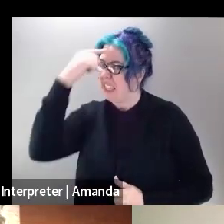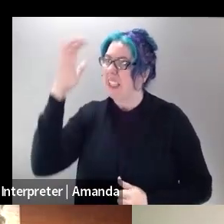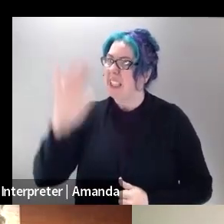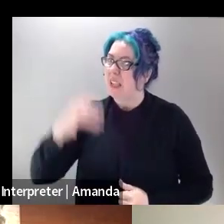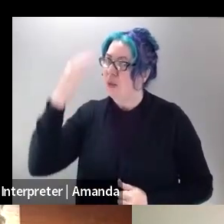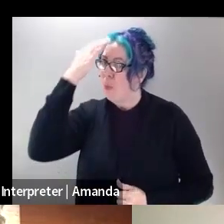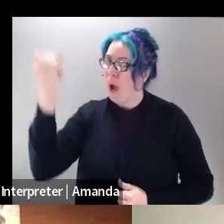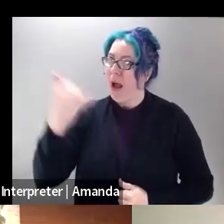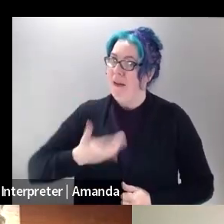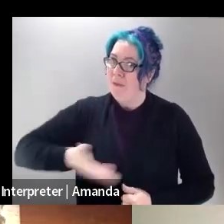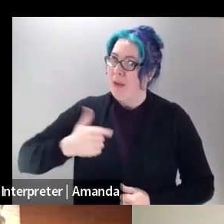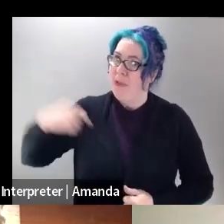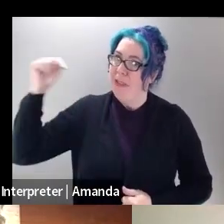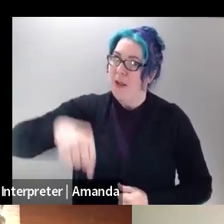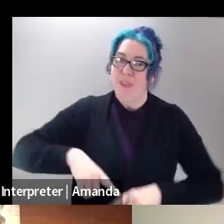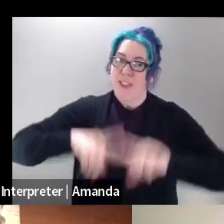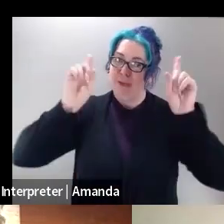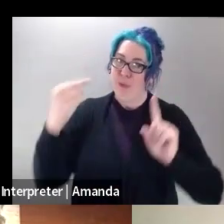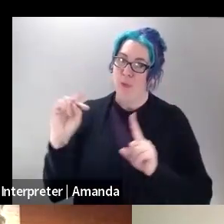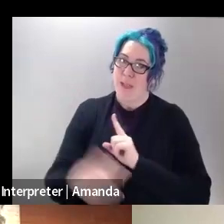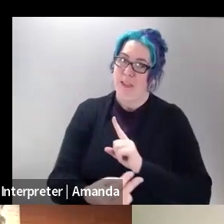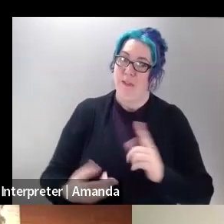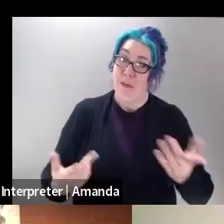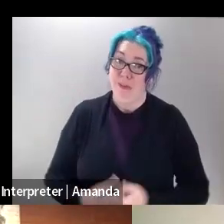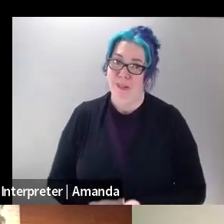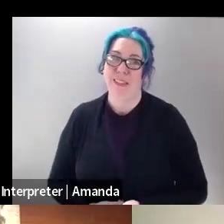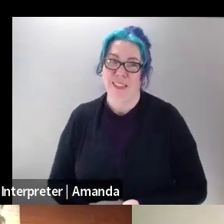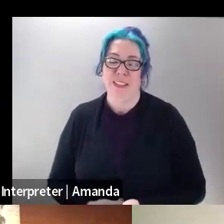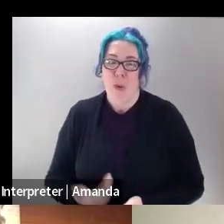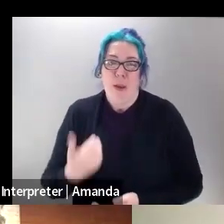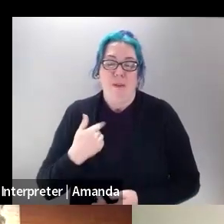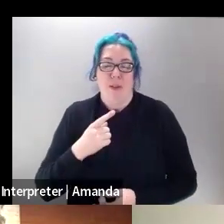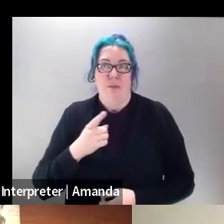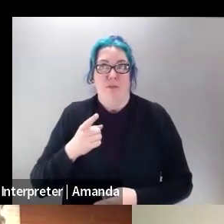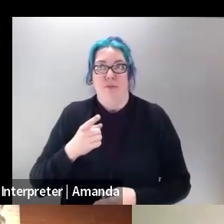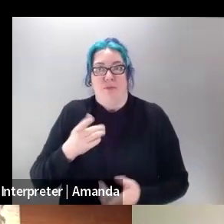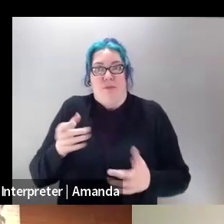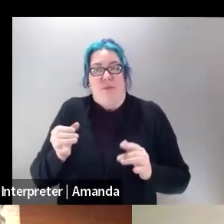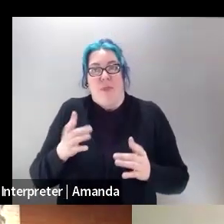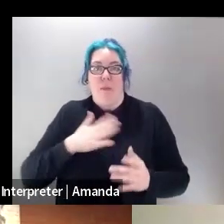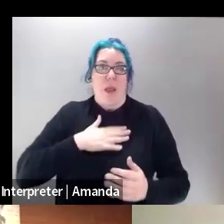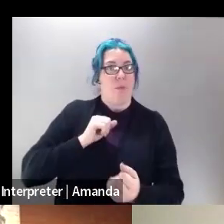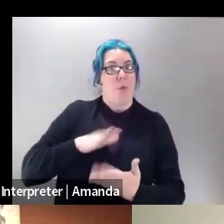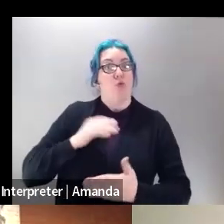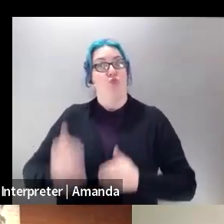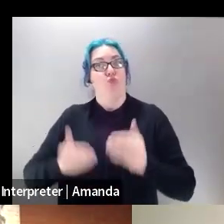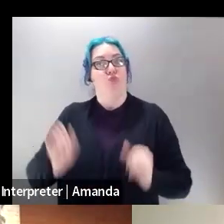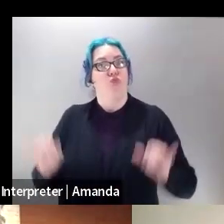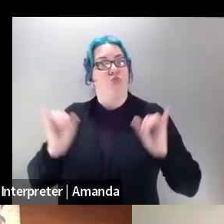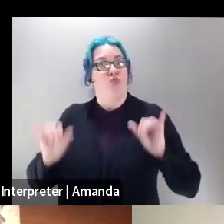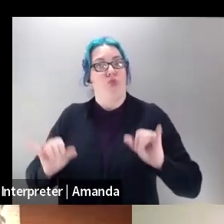formal, there's no ceremony or ritual or, anything of that, that I go into,